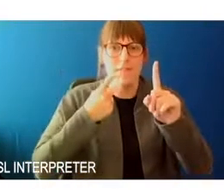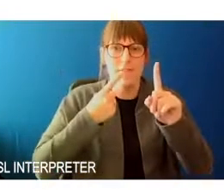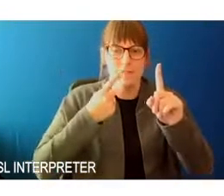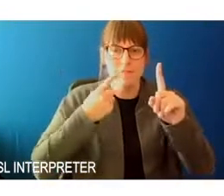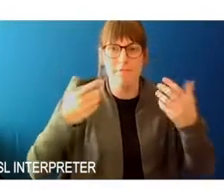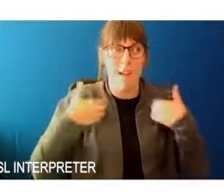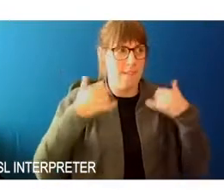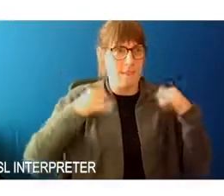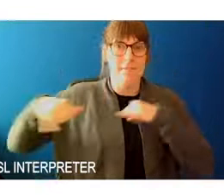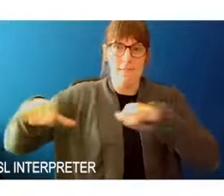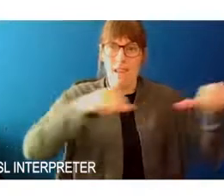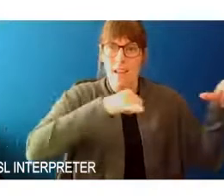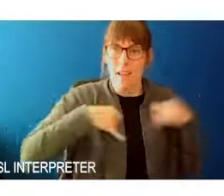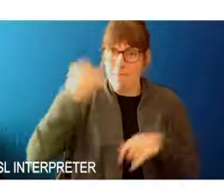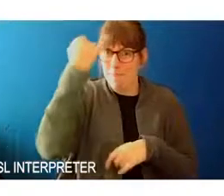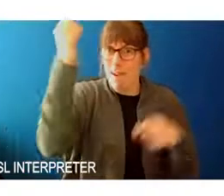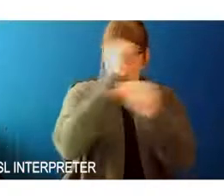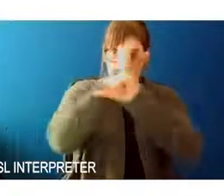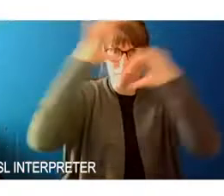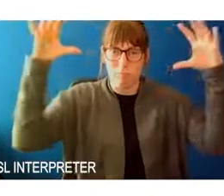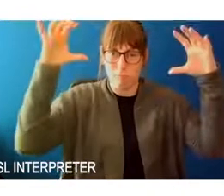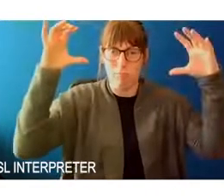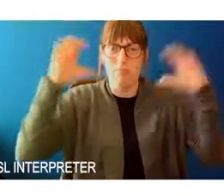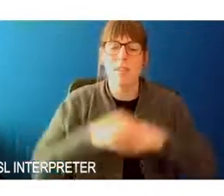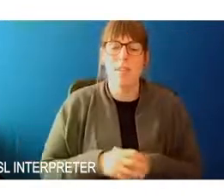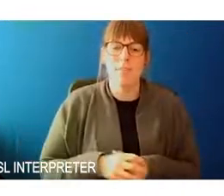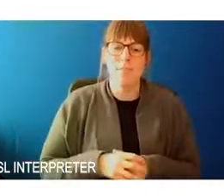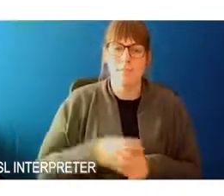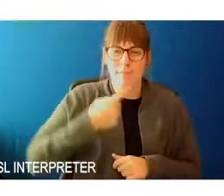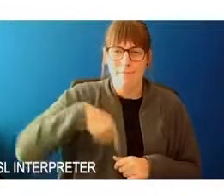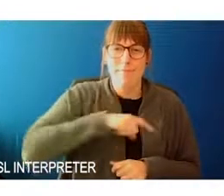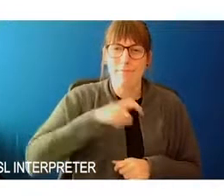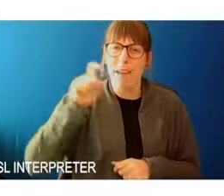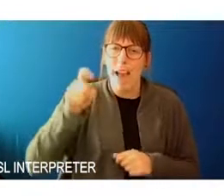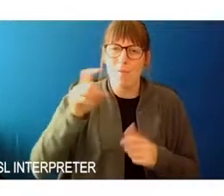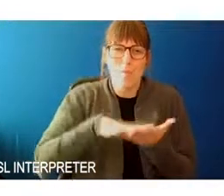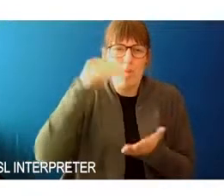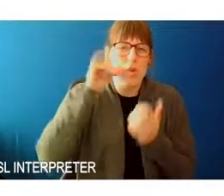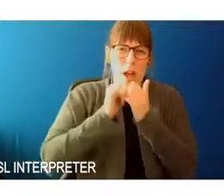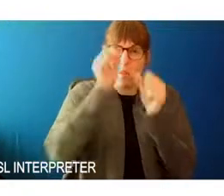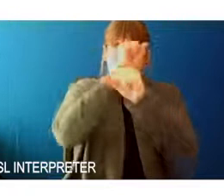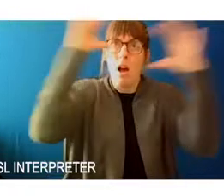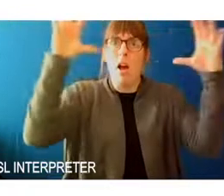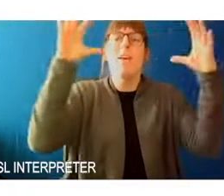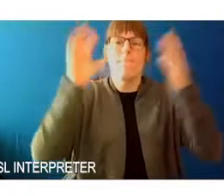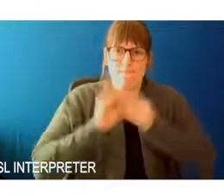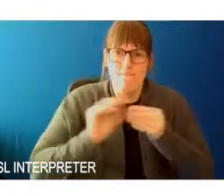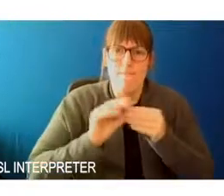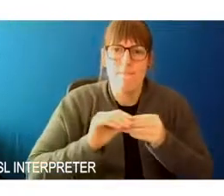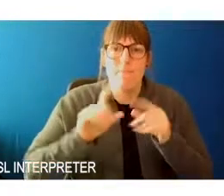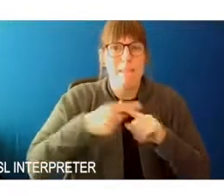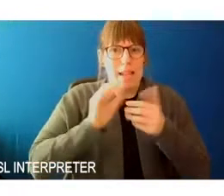a mission and we have a shared vision. We just need to articulate